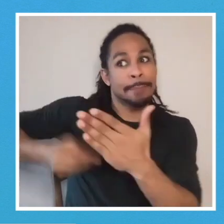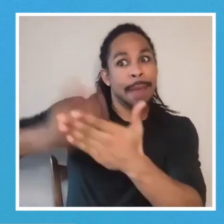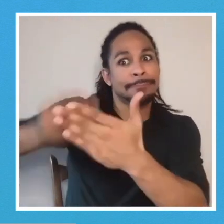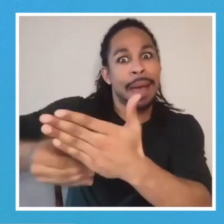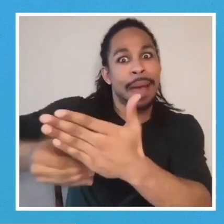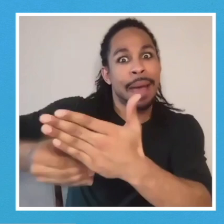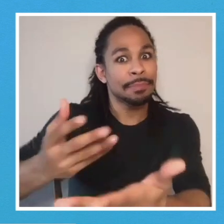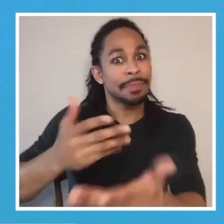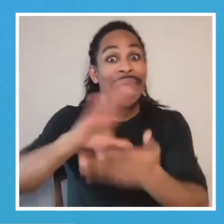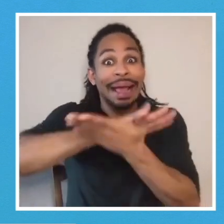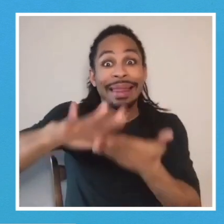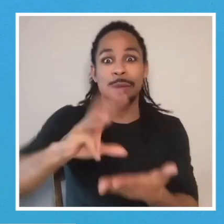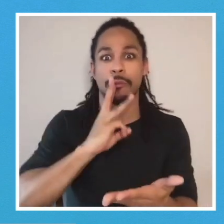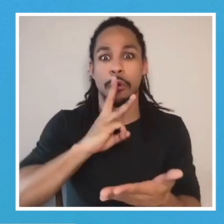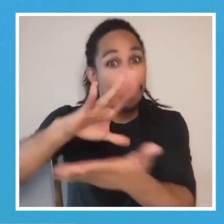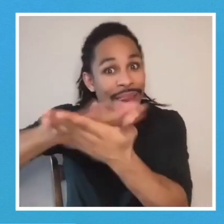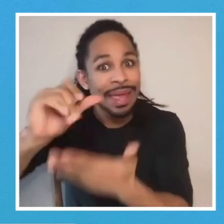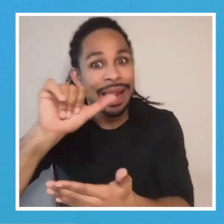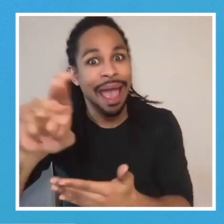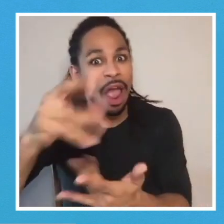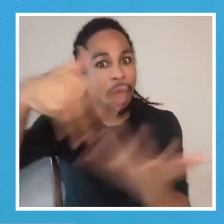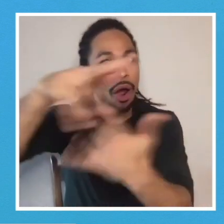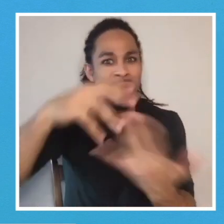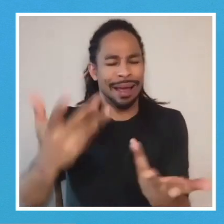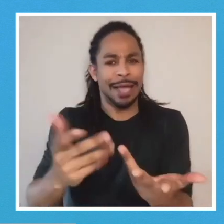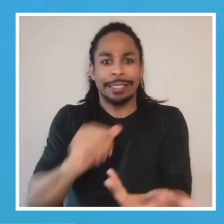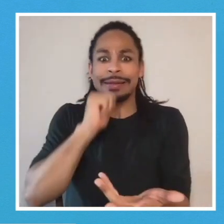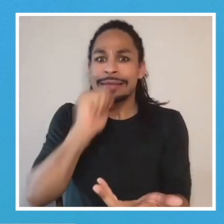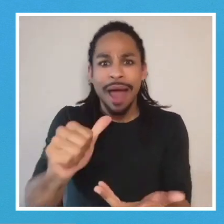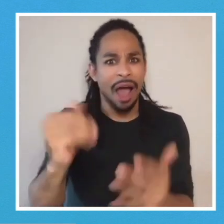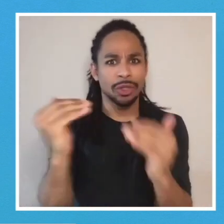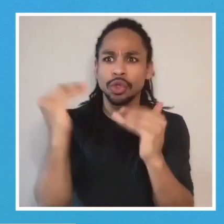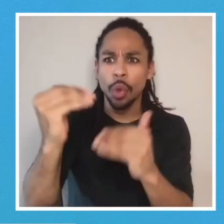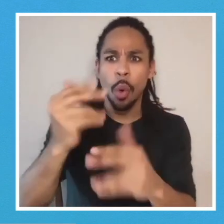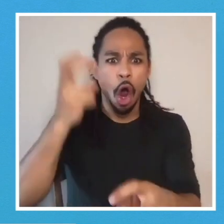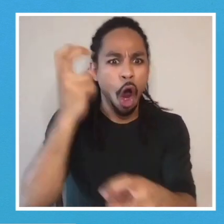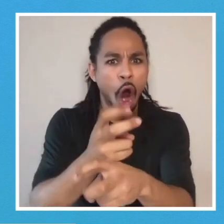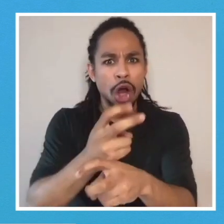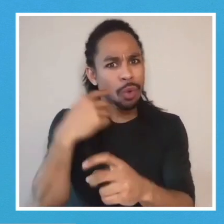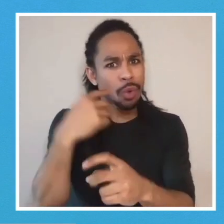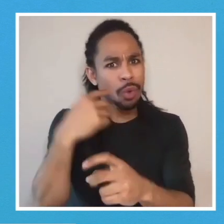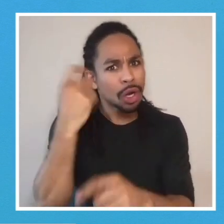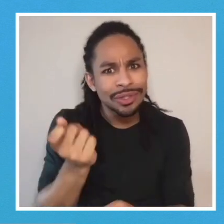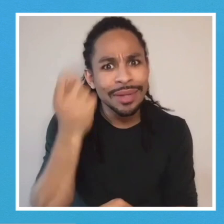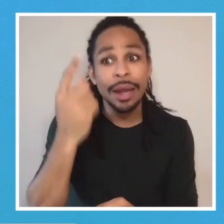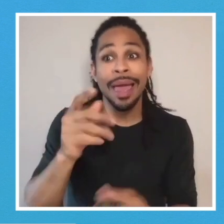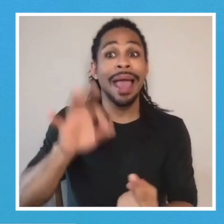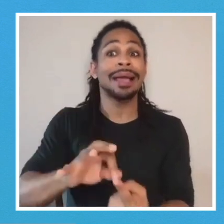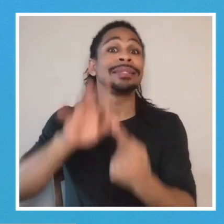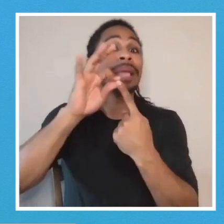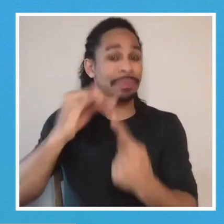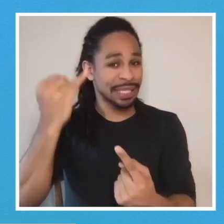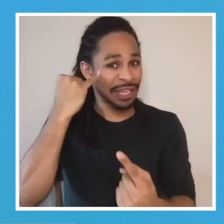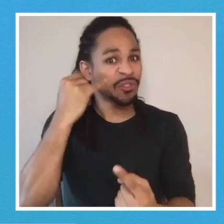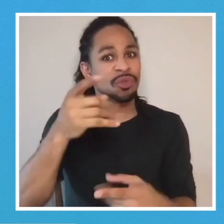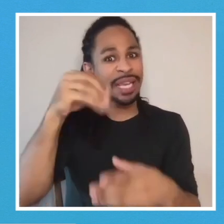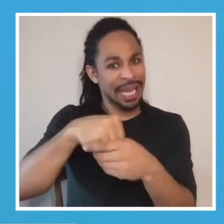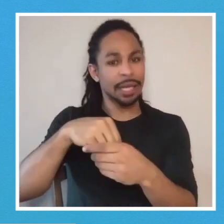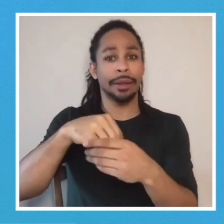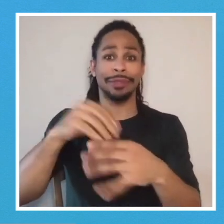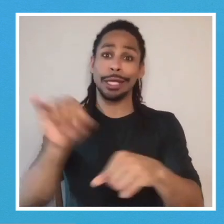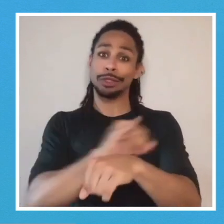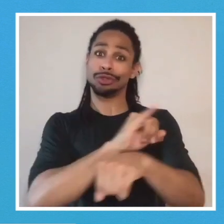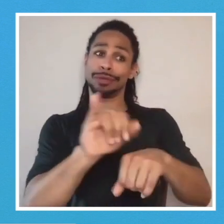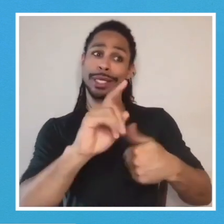clean water, clean. It's really not that hard to grasp, except if you're in industry and except if you're an elected